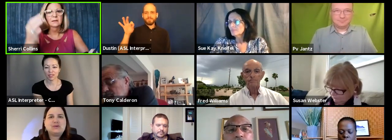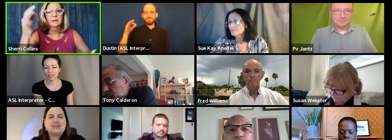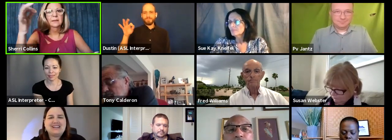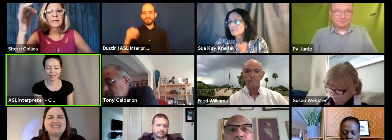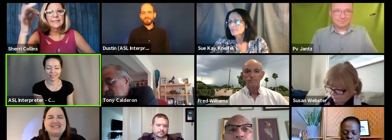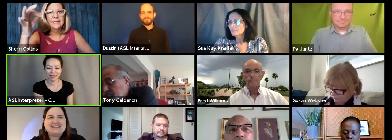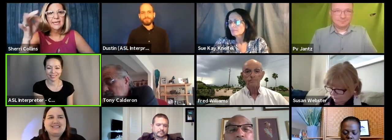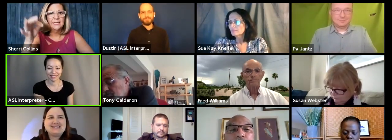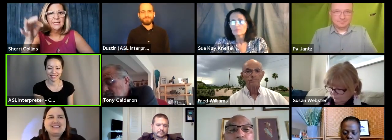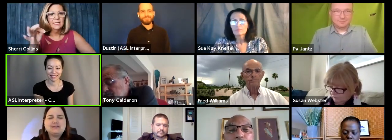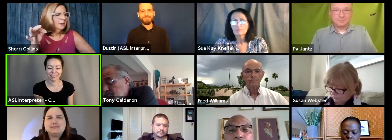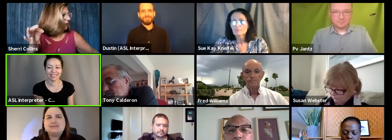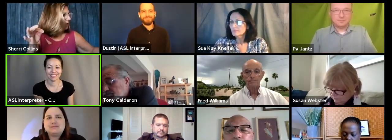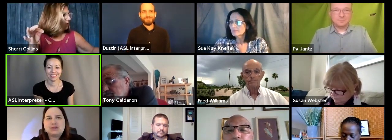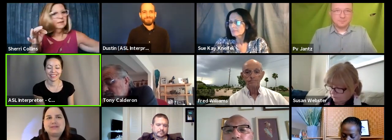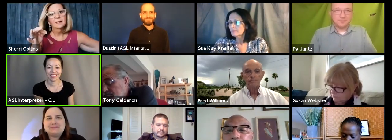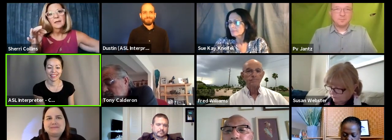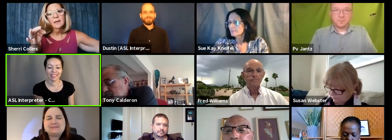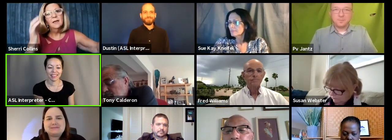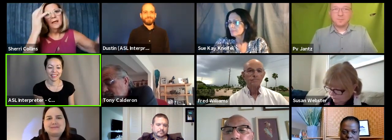19th. 19th.